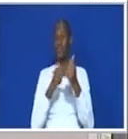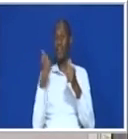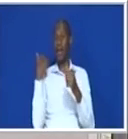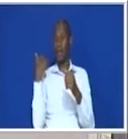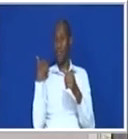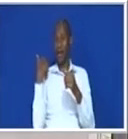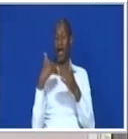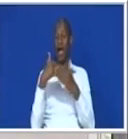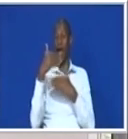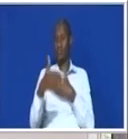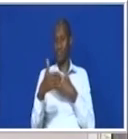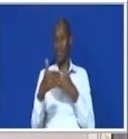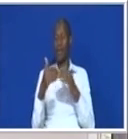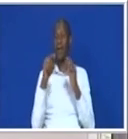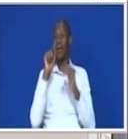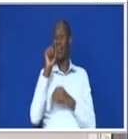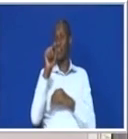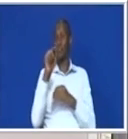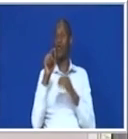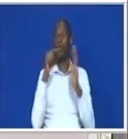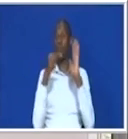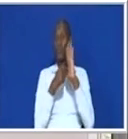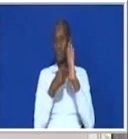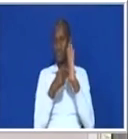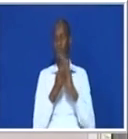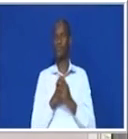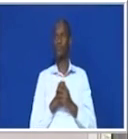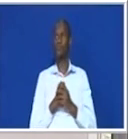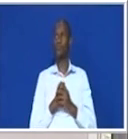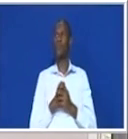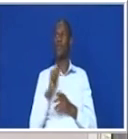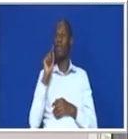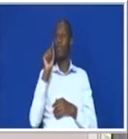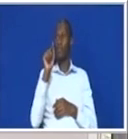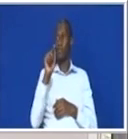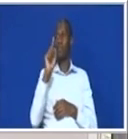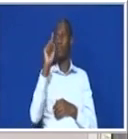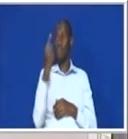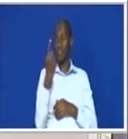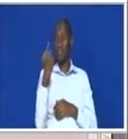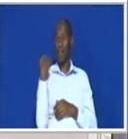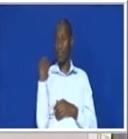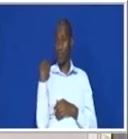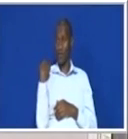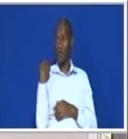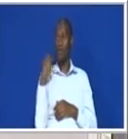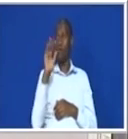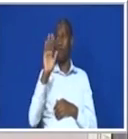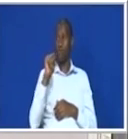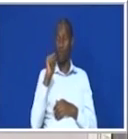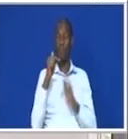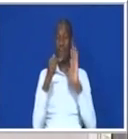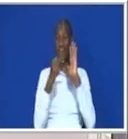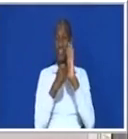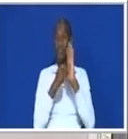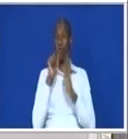numbers after the decimal point. This is the first number from the